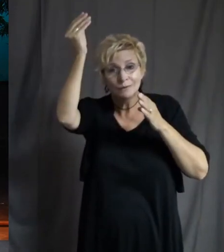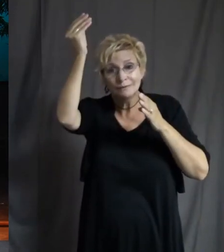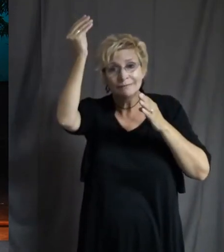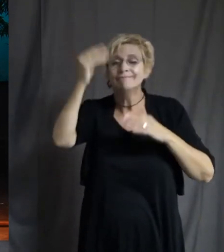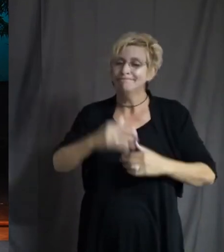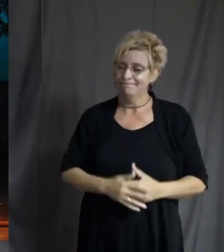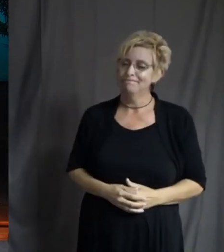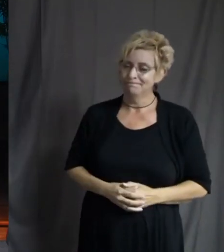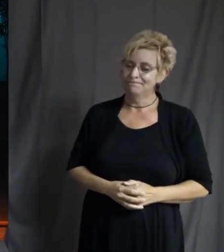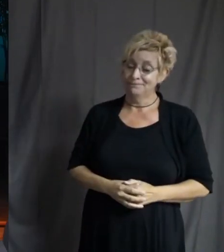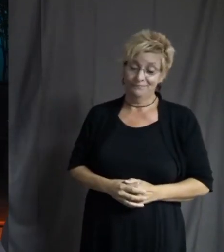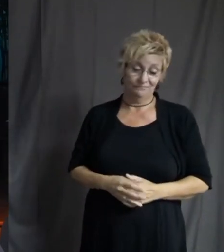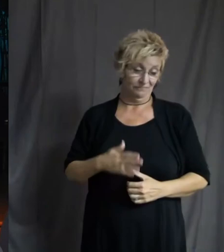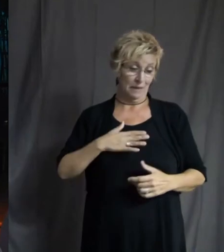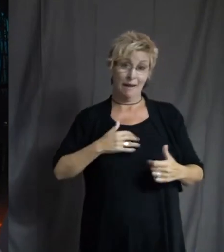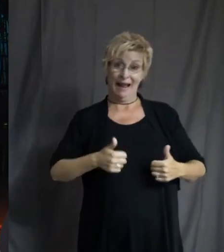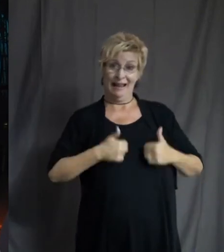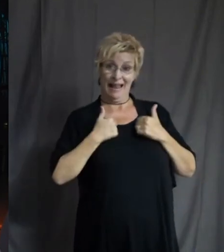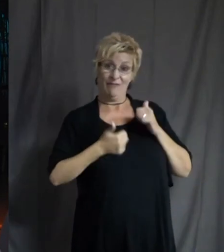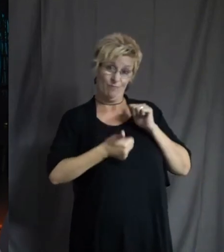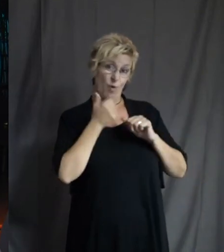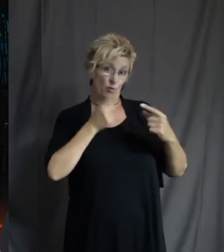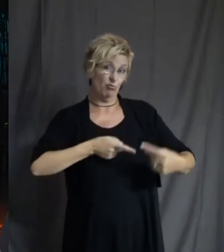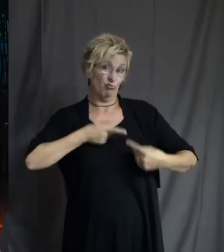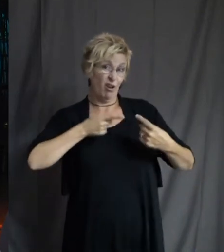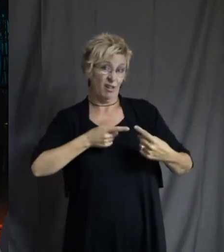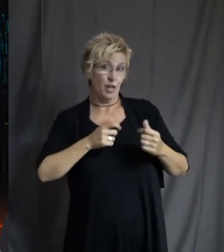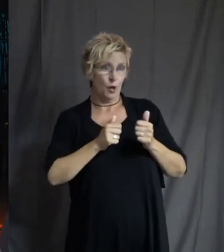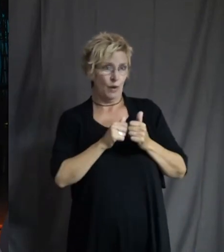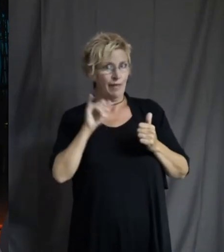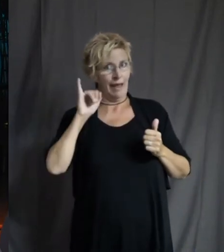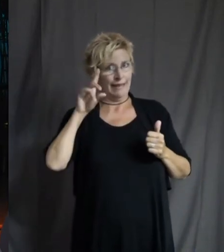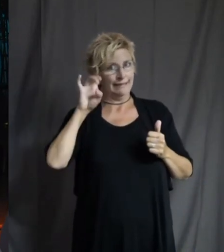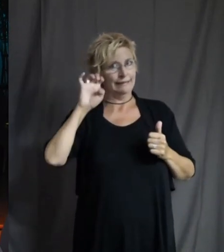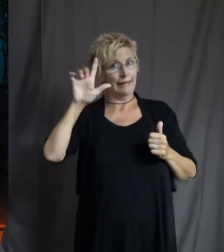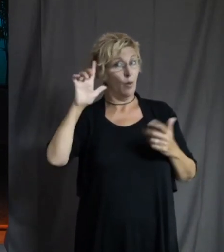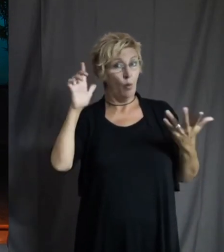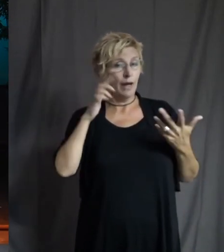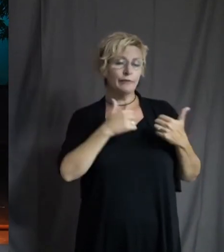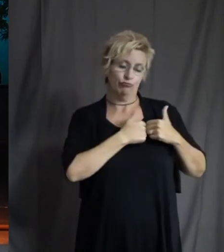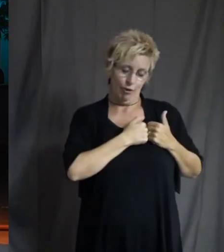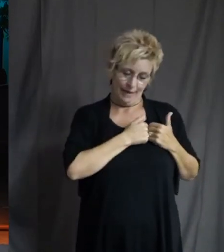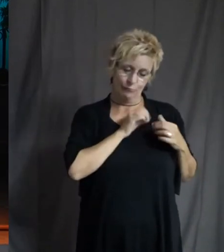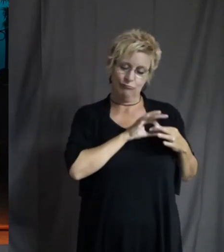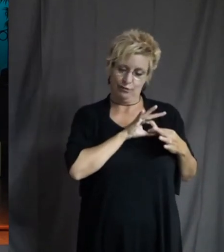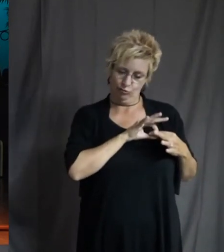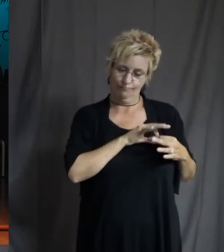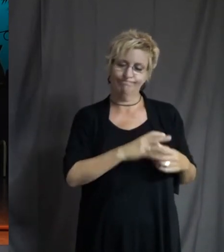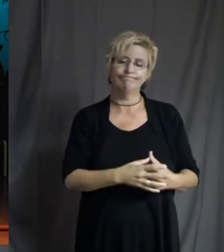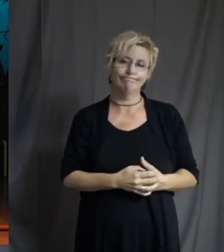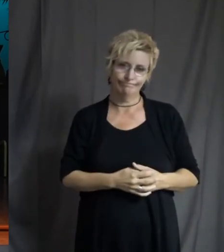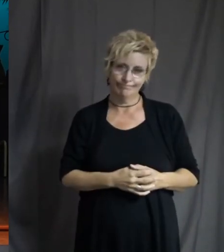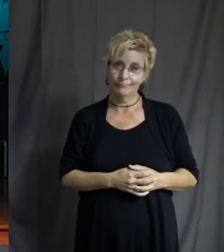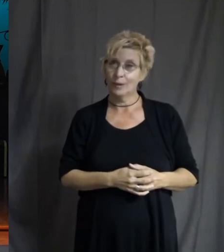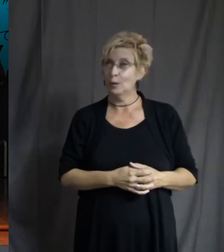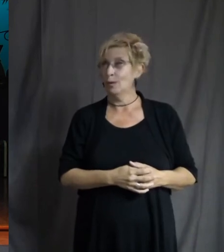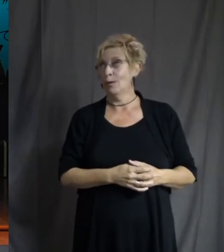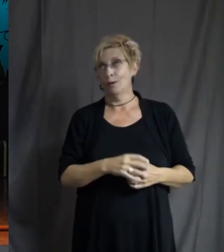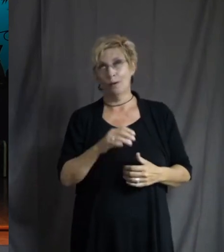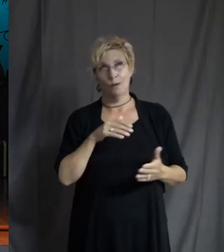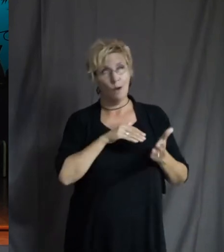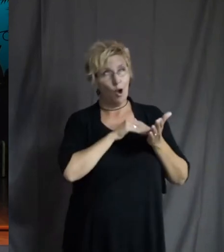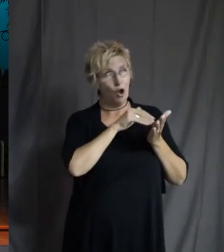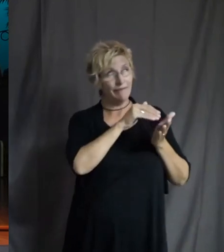The place in my life where I've most struggled with idealizations is in romantic relationships. So many